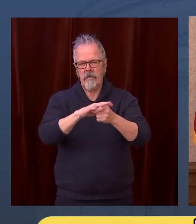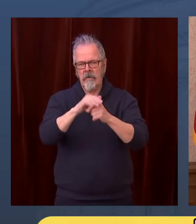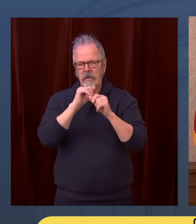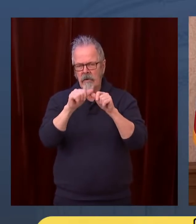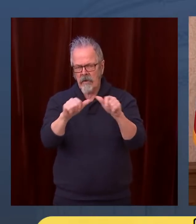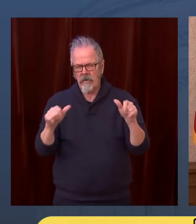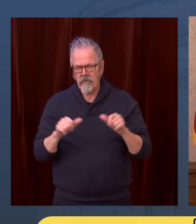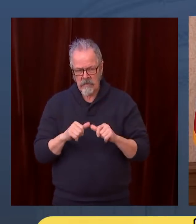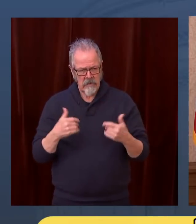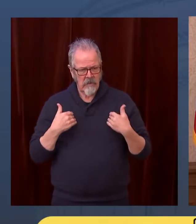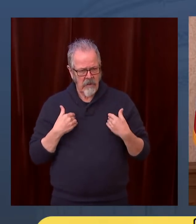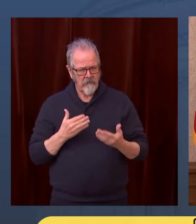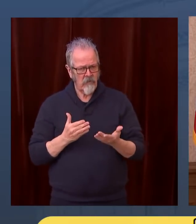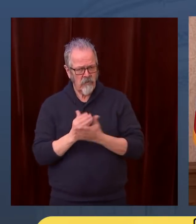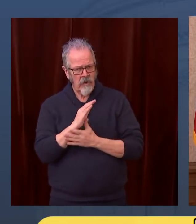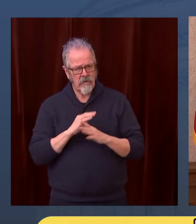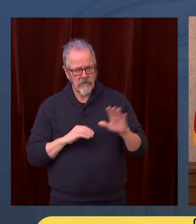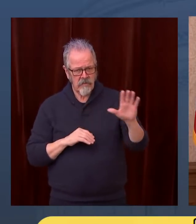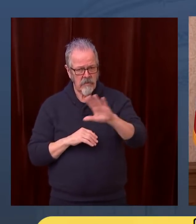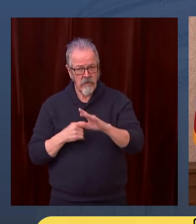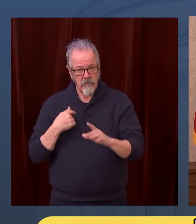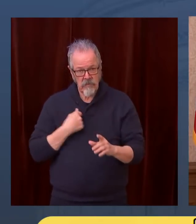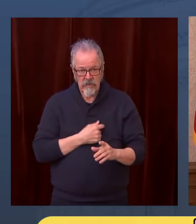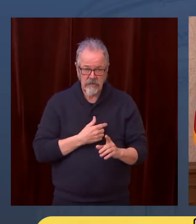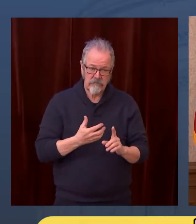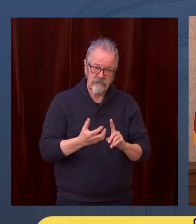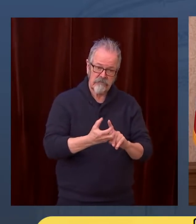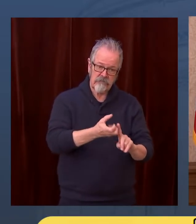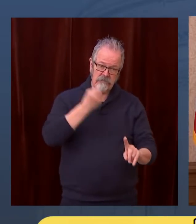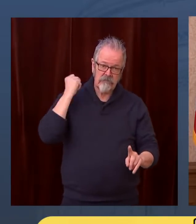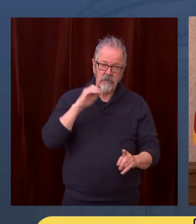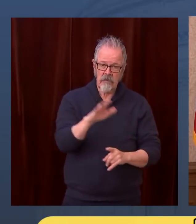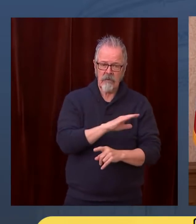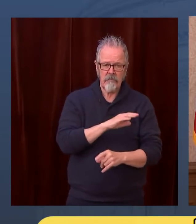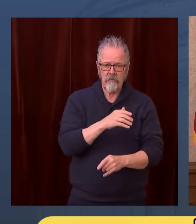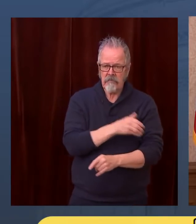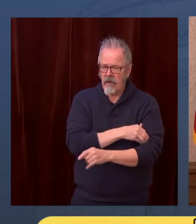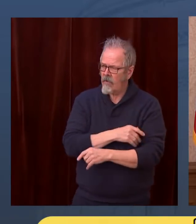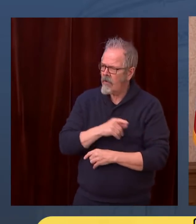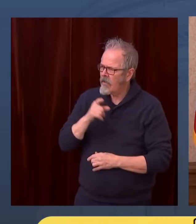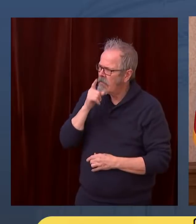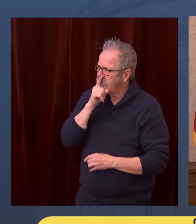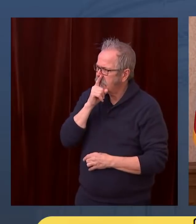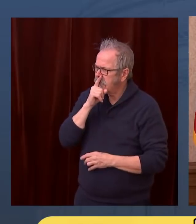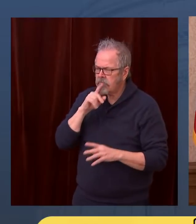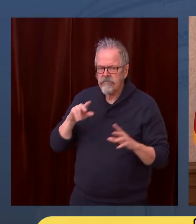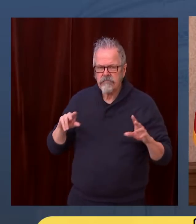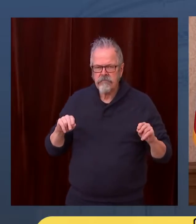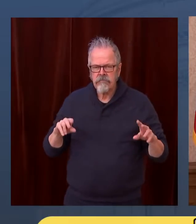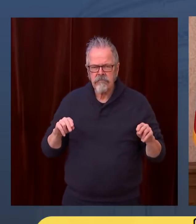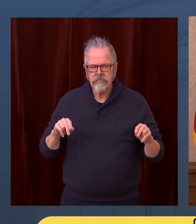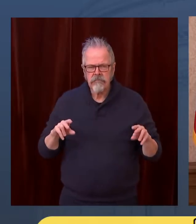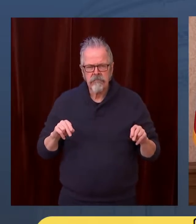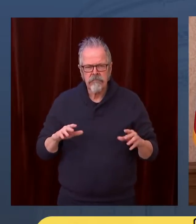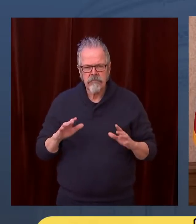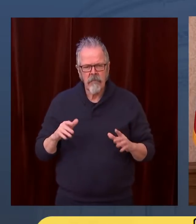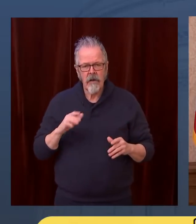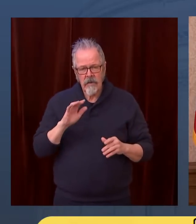not reducing the ability of local health districts to make the decisions that they think are appropriate in their communities.